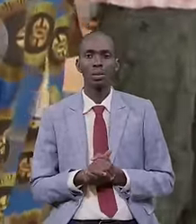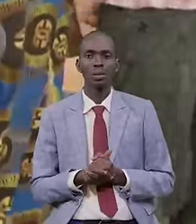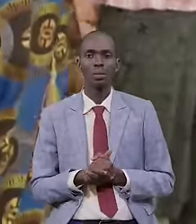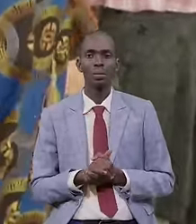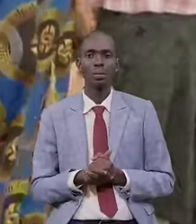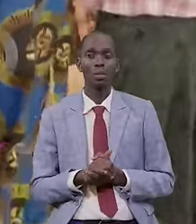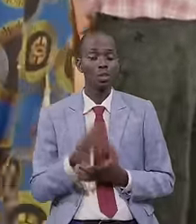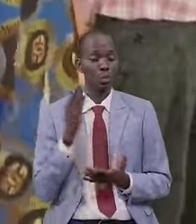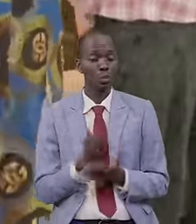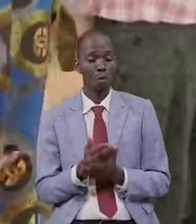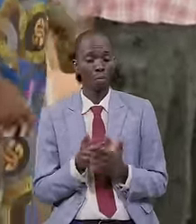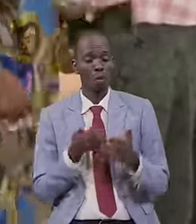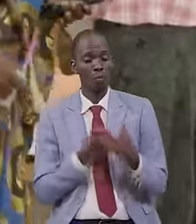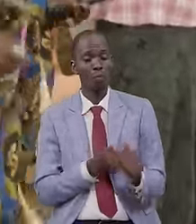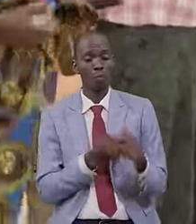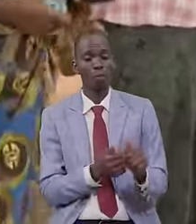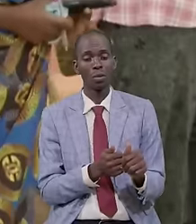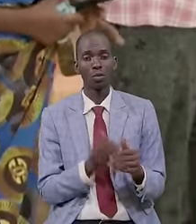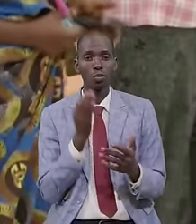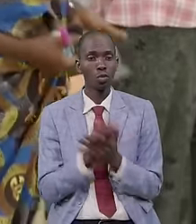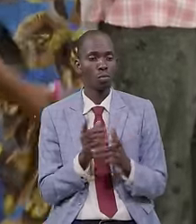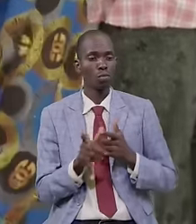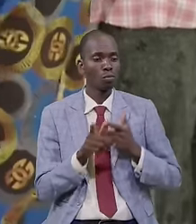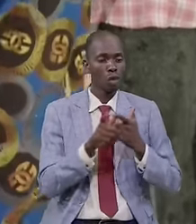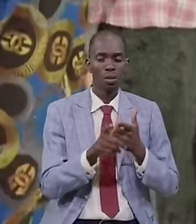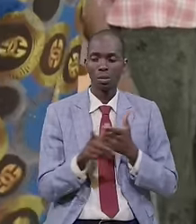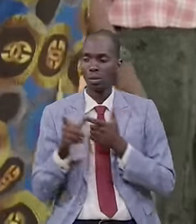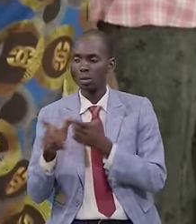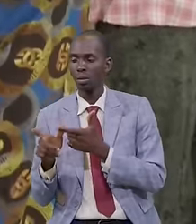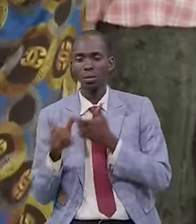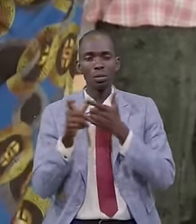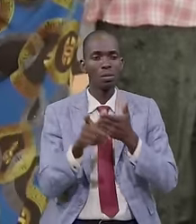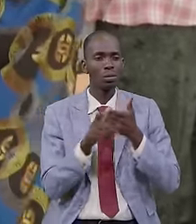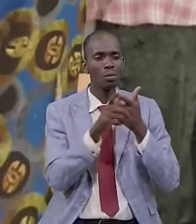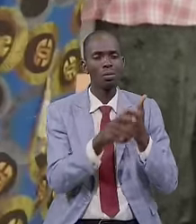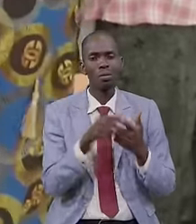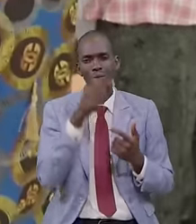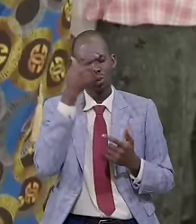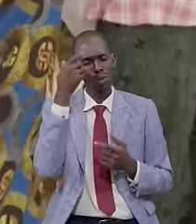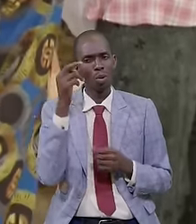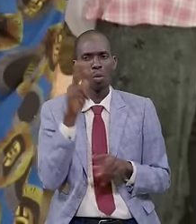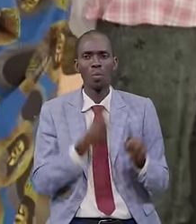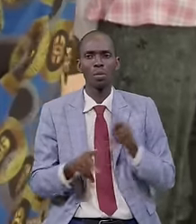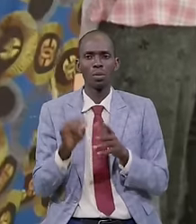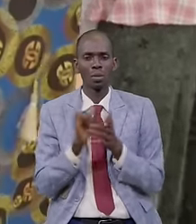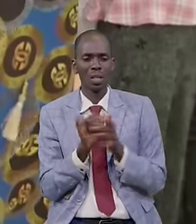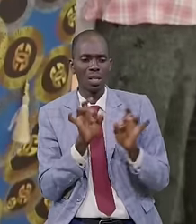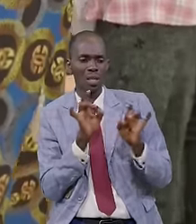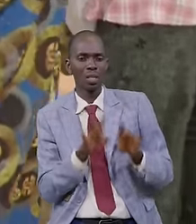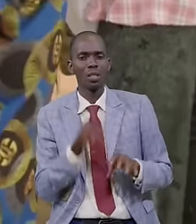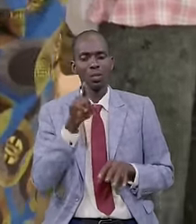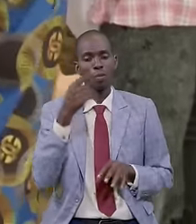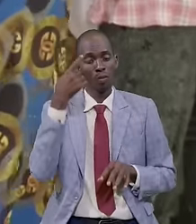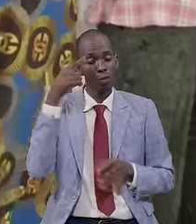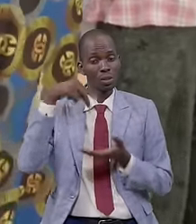Stop running here and there because of those who hate your standing. Stay